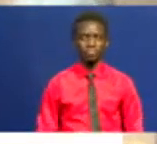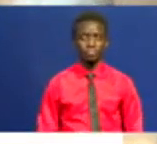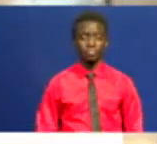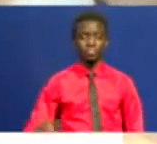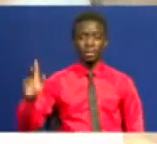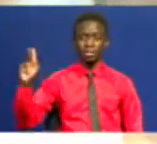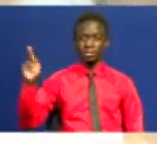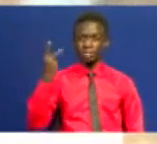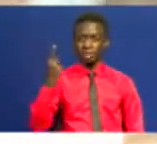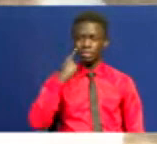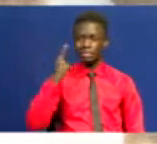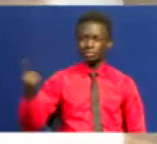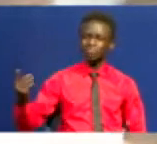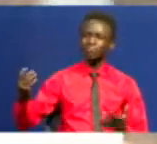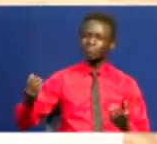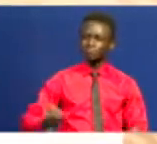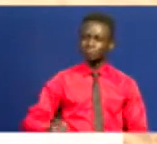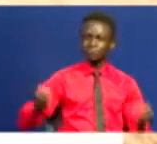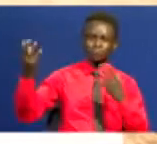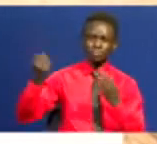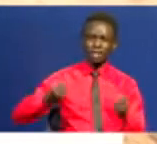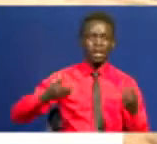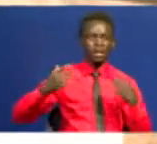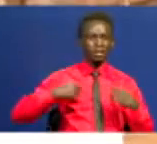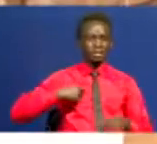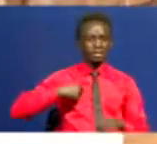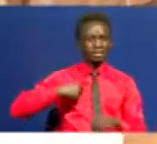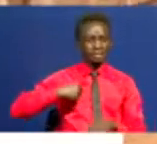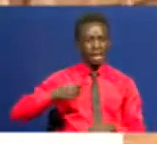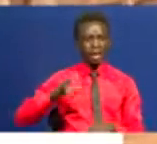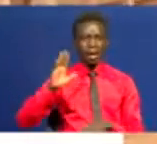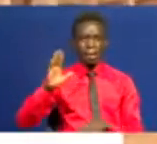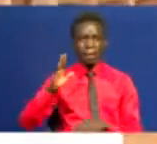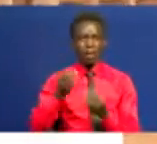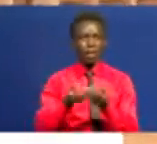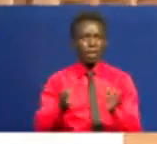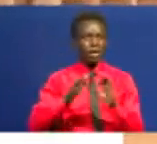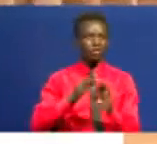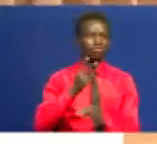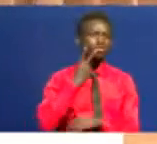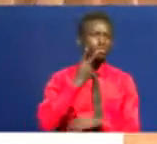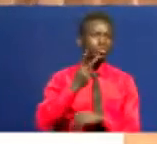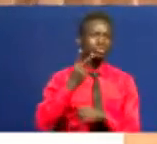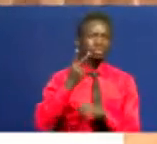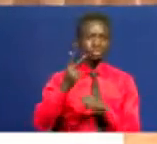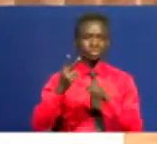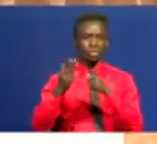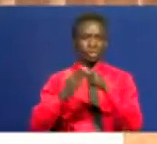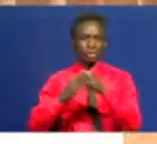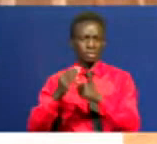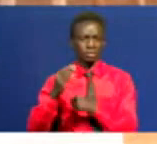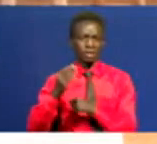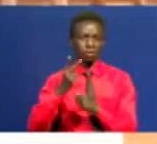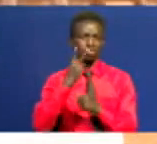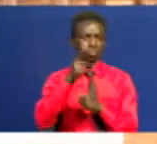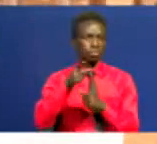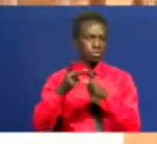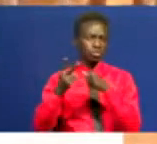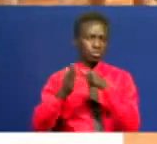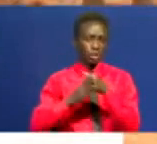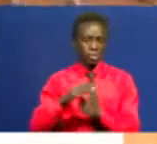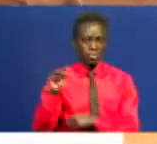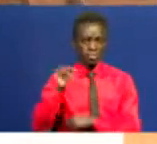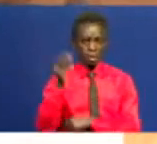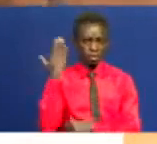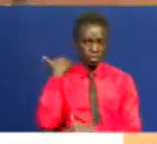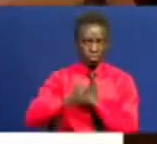Kenya exported 5.6 tons of skins and hides worth 292 million shillings last year. Animal welfare activists claim the trade